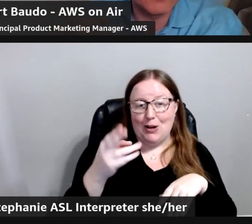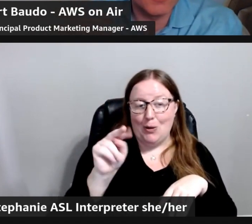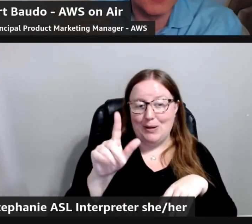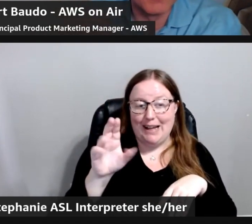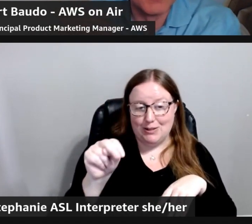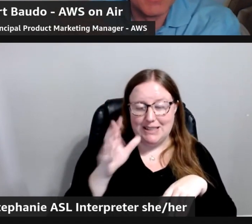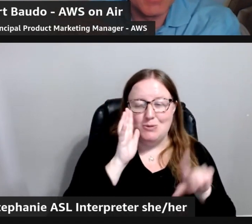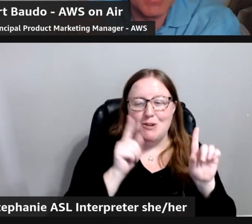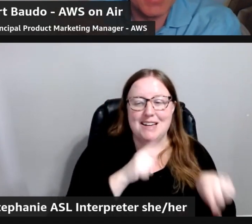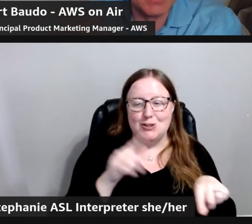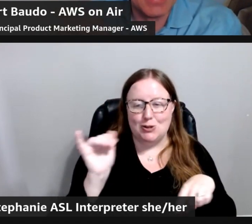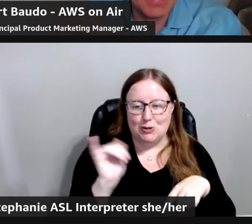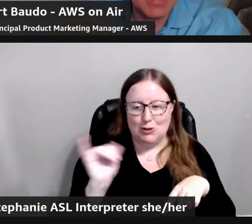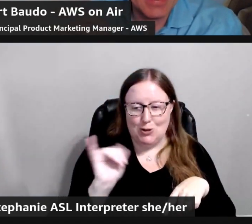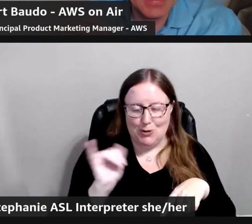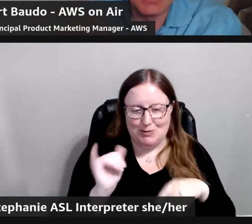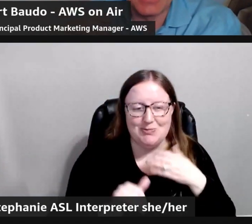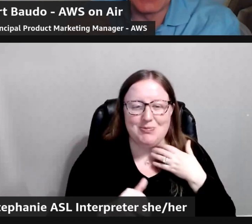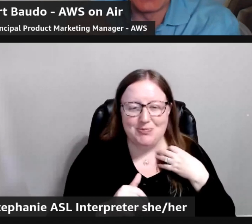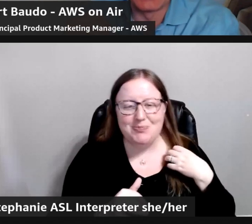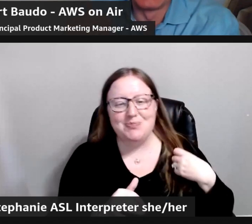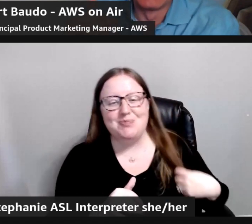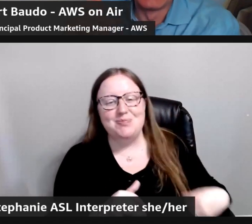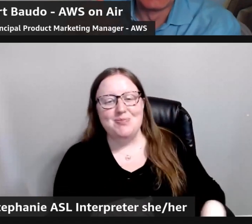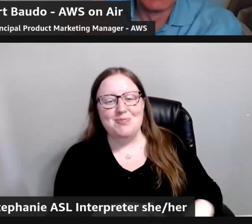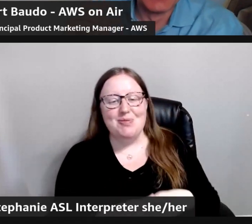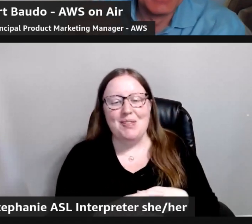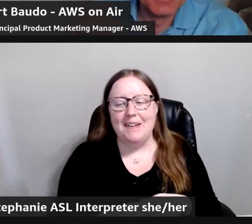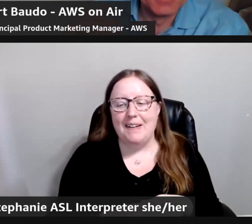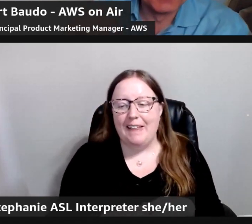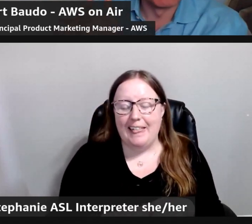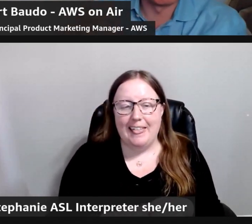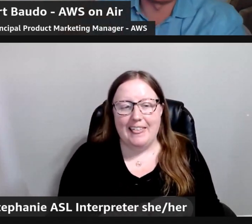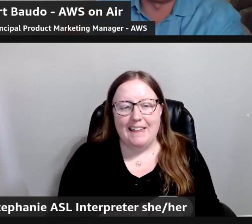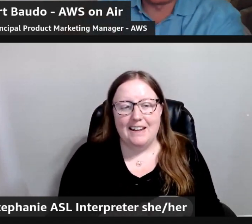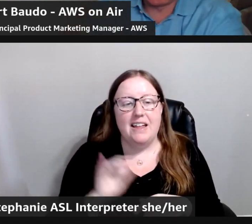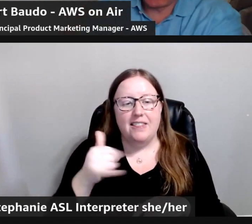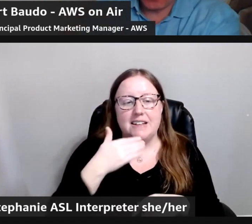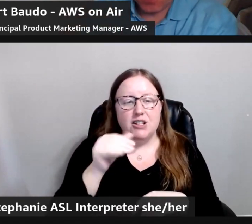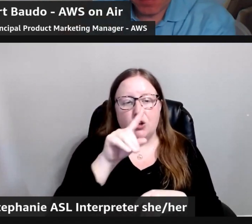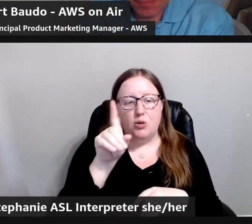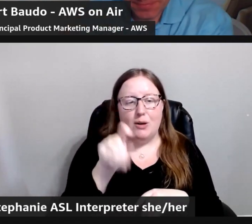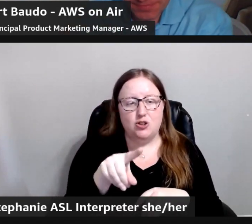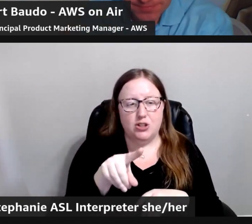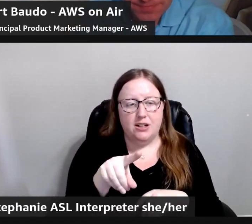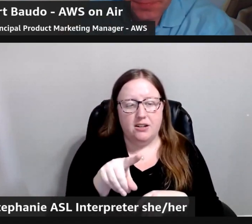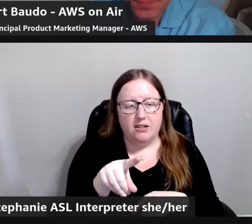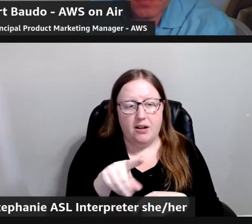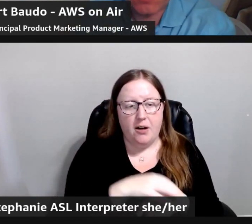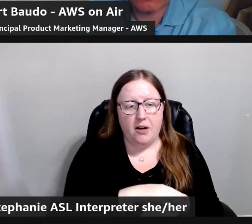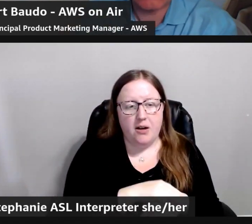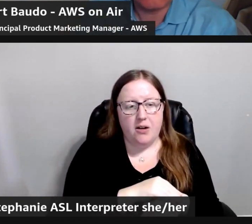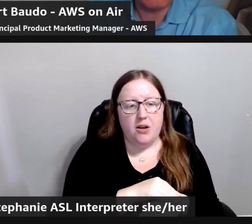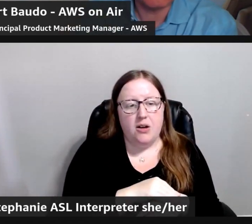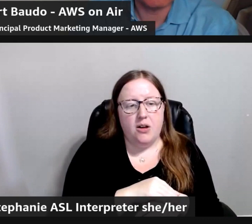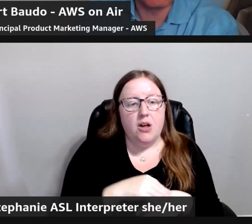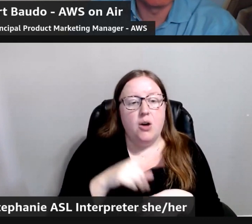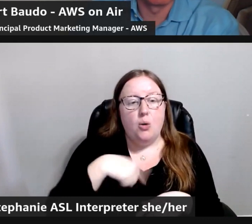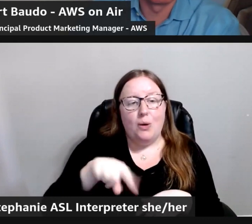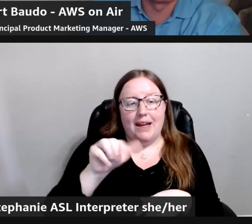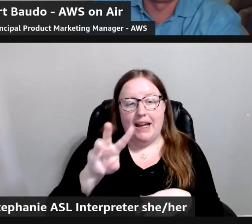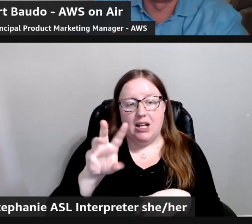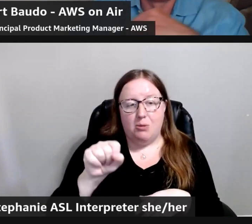questions. We'll try. Indeed. It is a good question. And in some ways, we at AWS